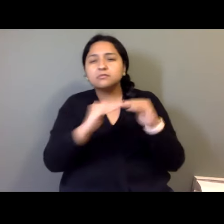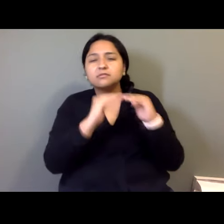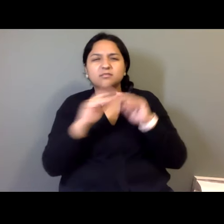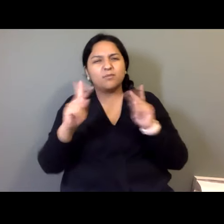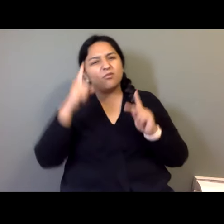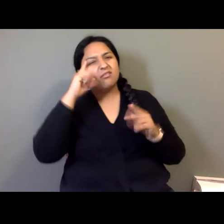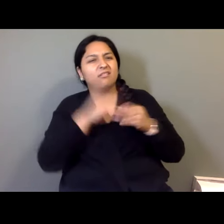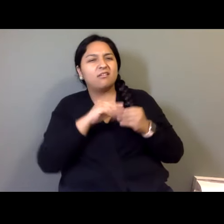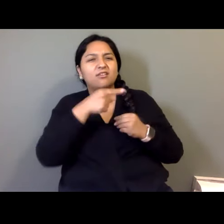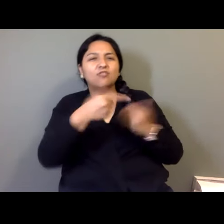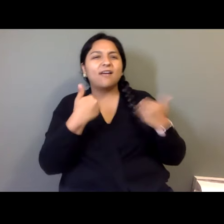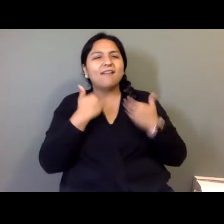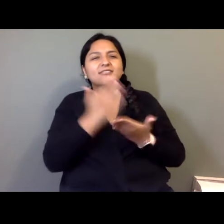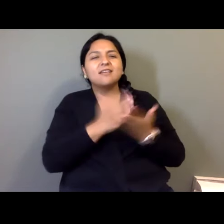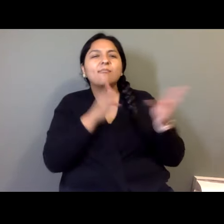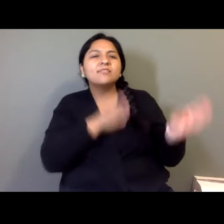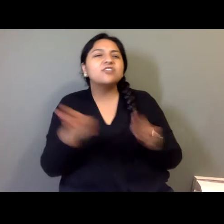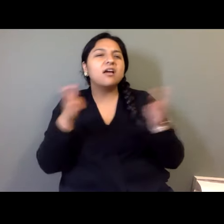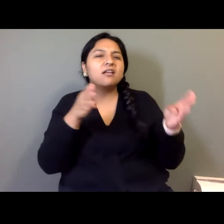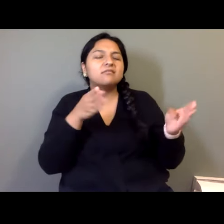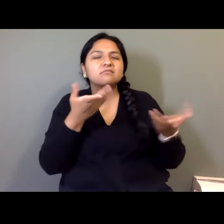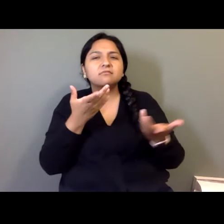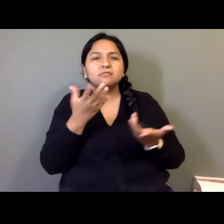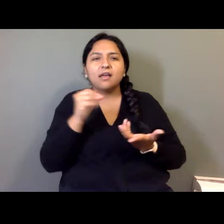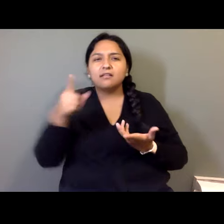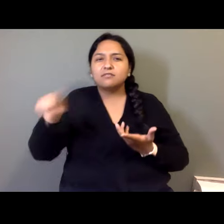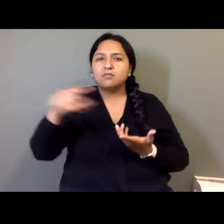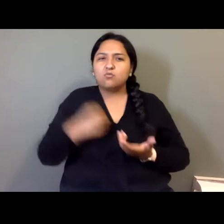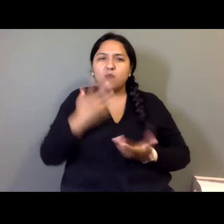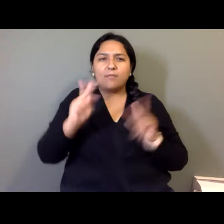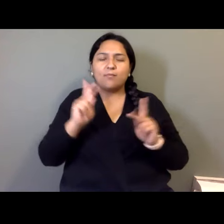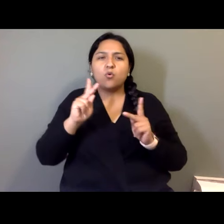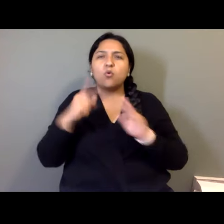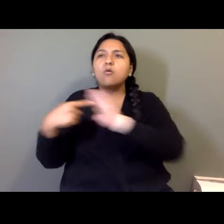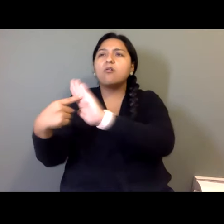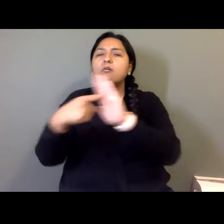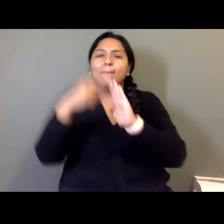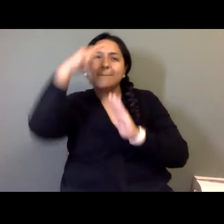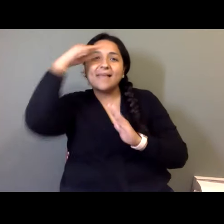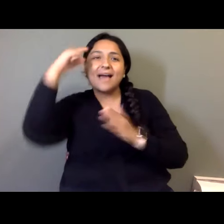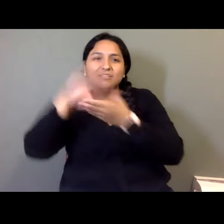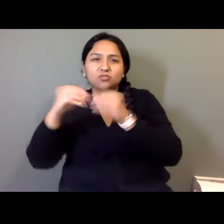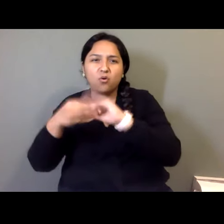And then you also have, like, white people trying to tell your own stories. And I'm just, like, being blunt, it's like white people trying to tell Black stories.